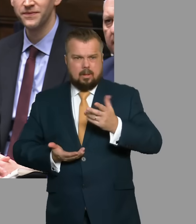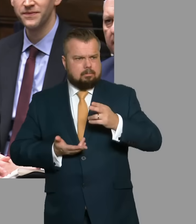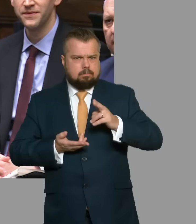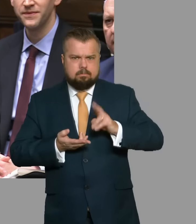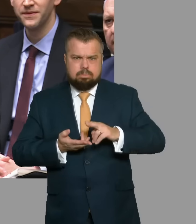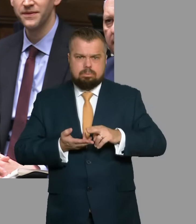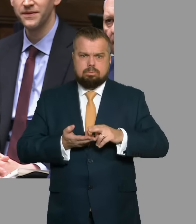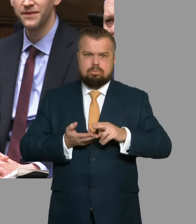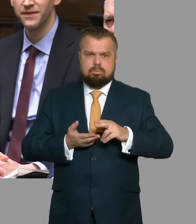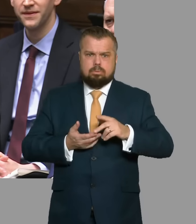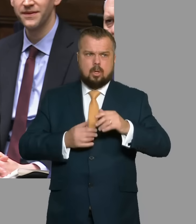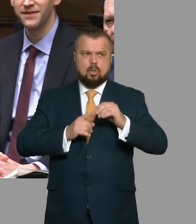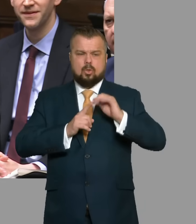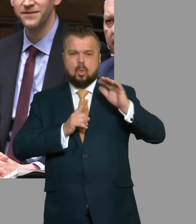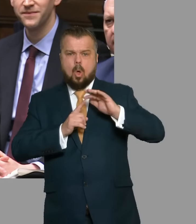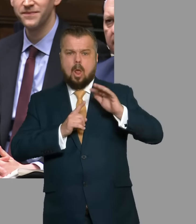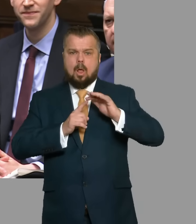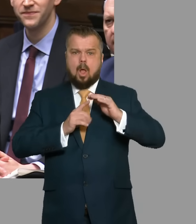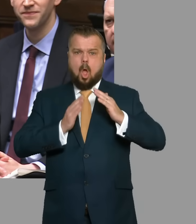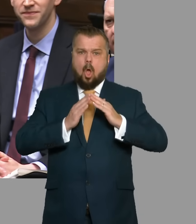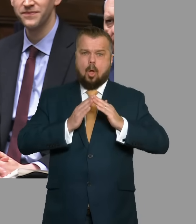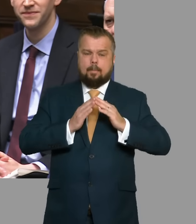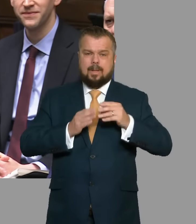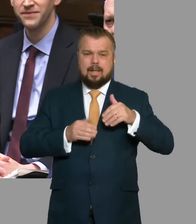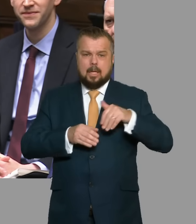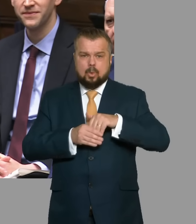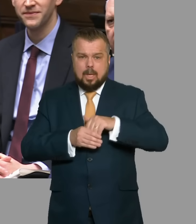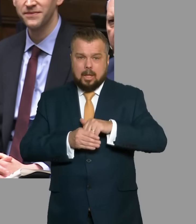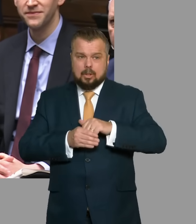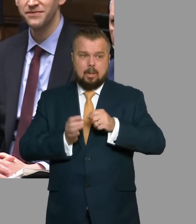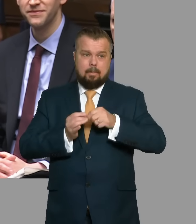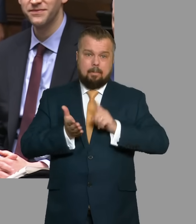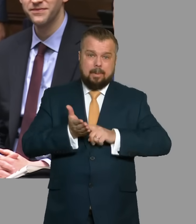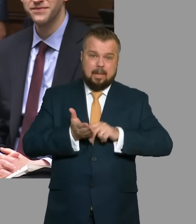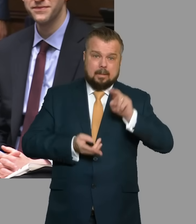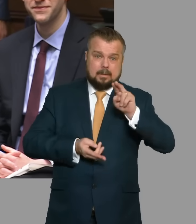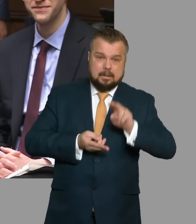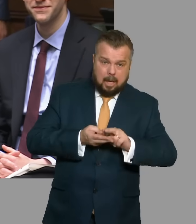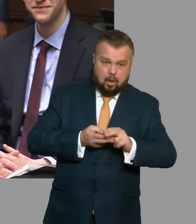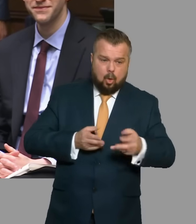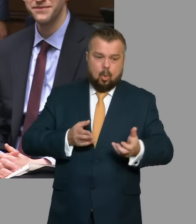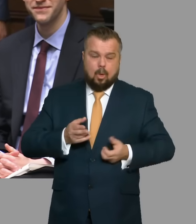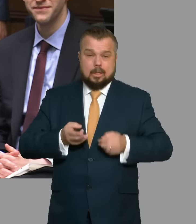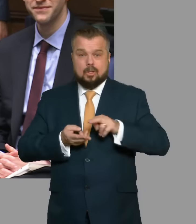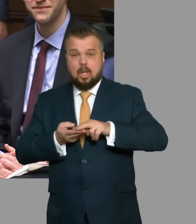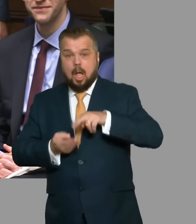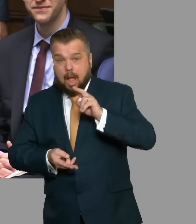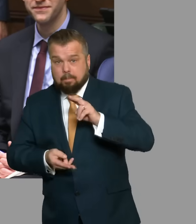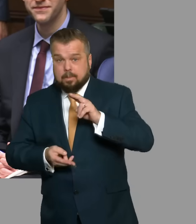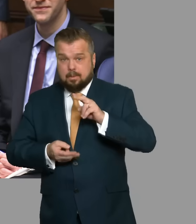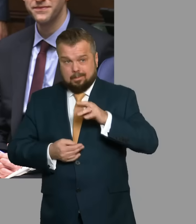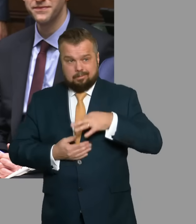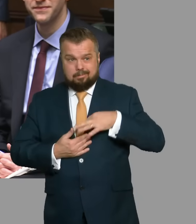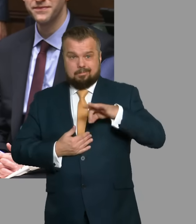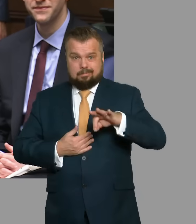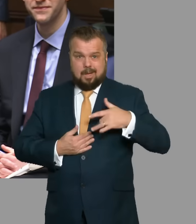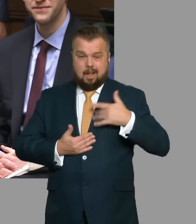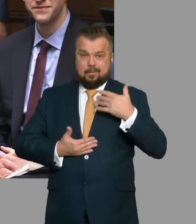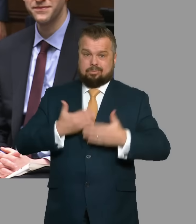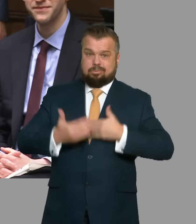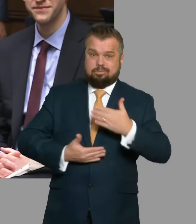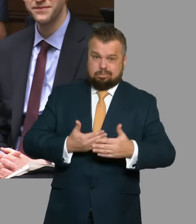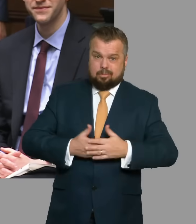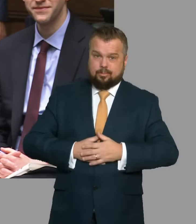But we must go further. So can I ask the Prime Minister if they would do even more to make sure that life